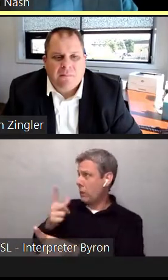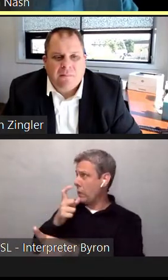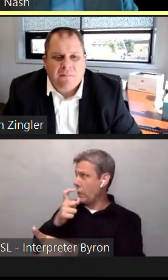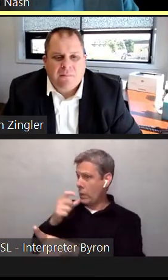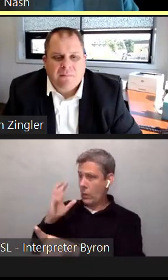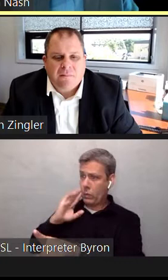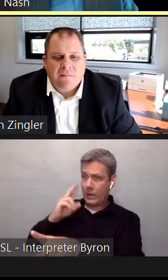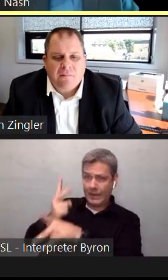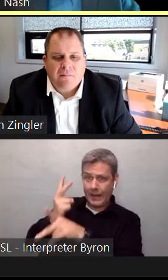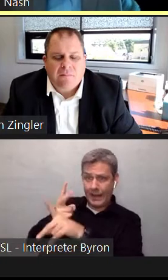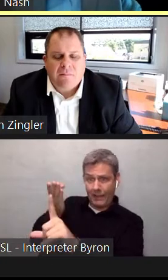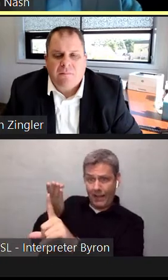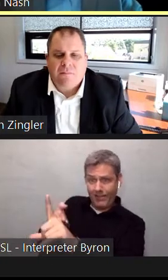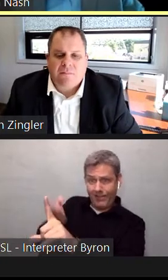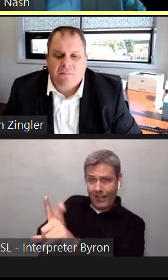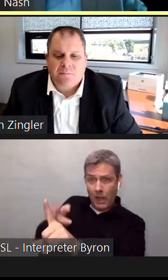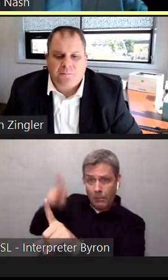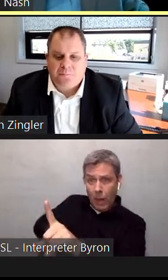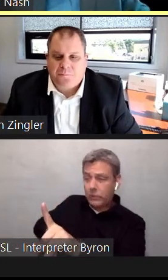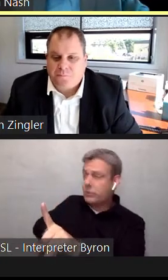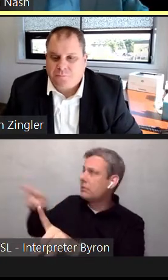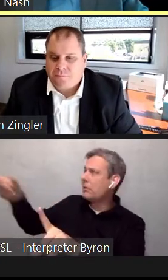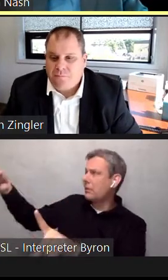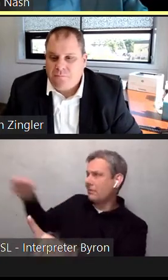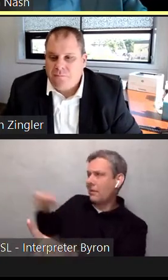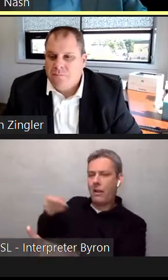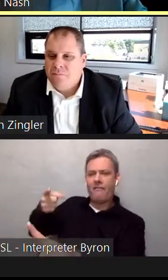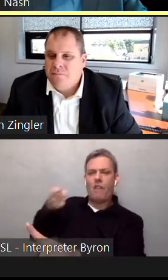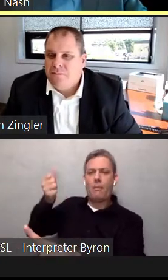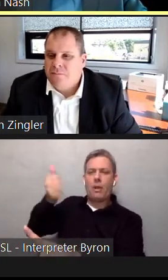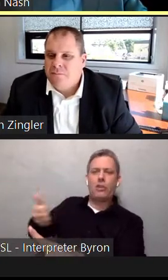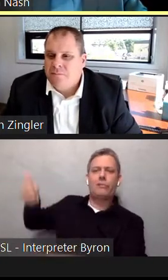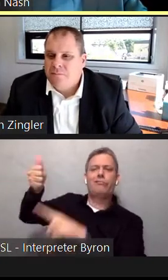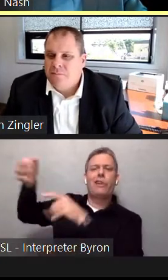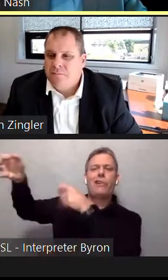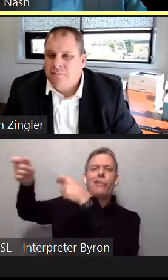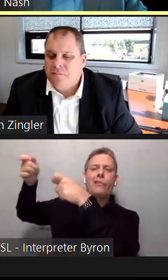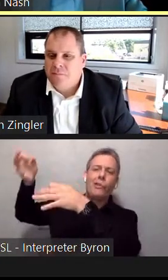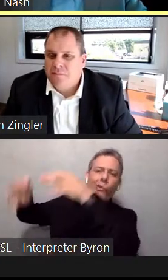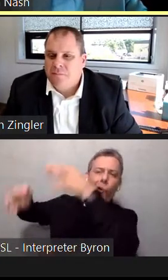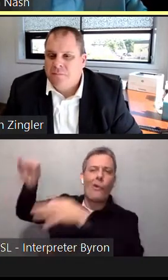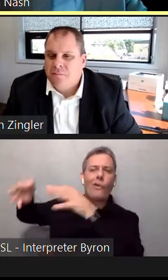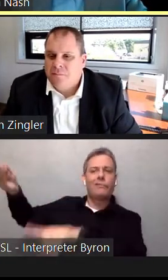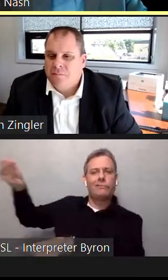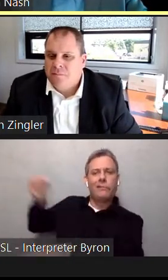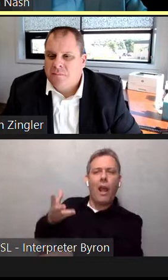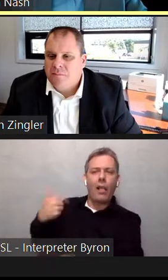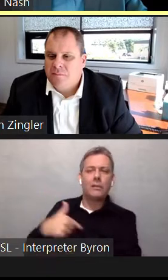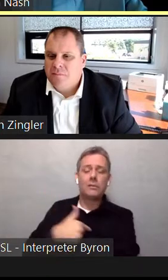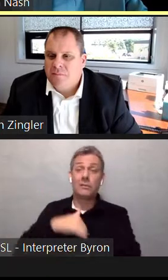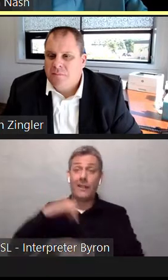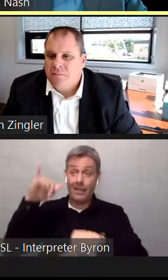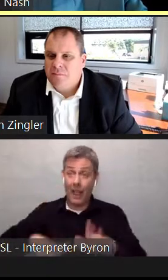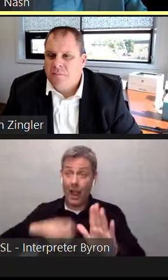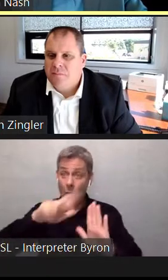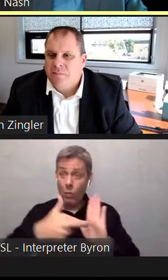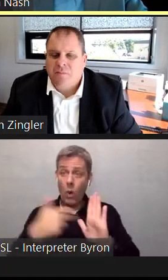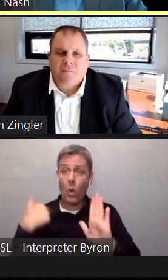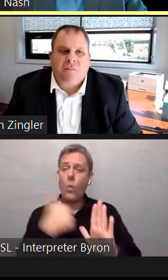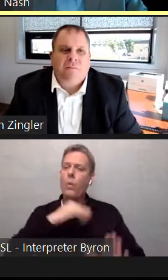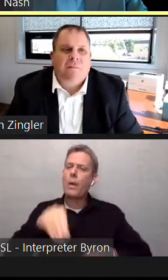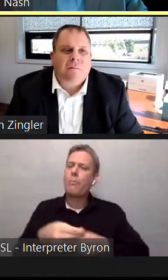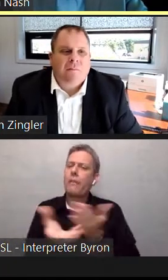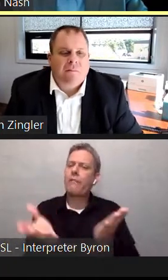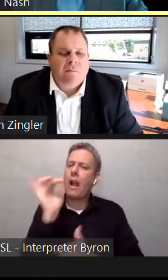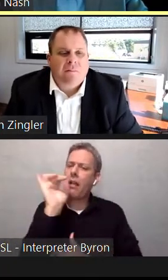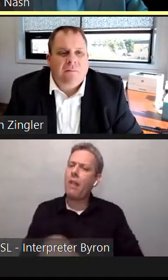support for that individual. And so we are one of several corporate guardians in North Carolina. And in that role, we provide that corporate